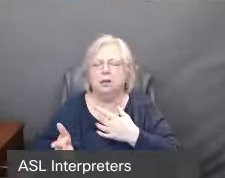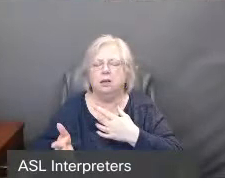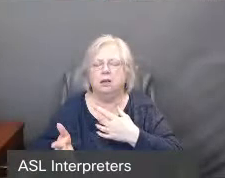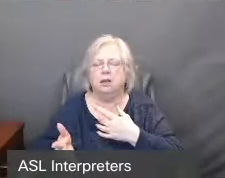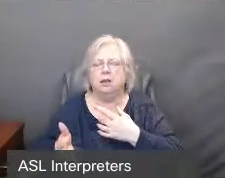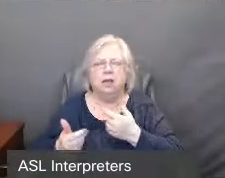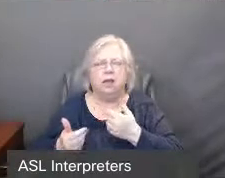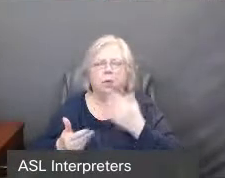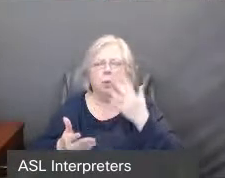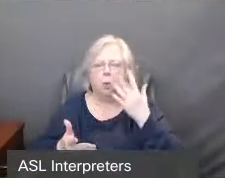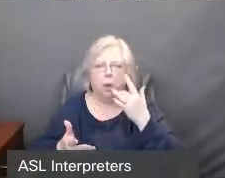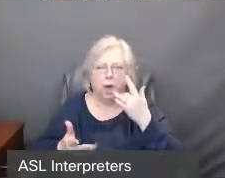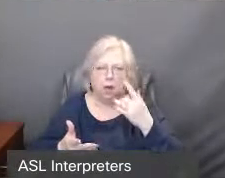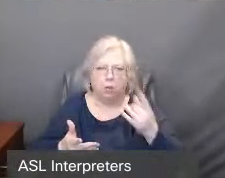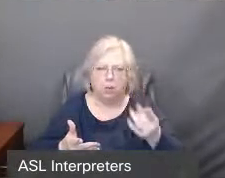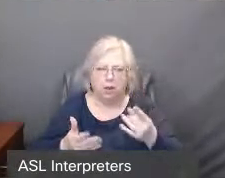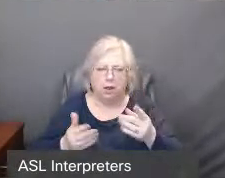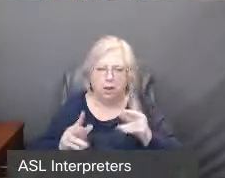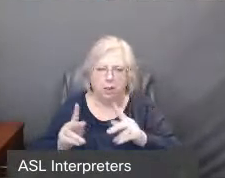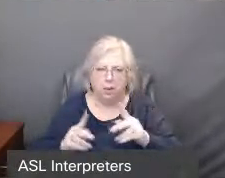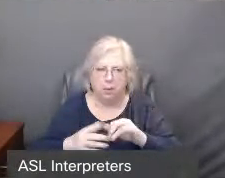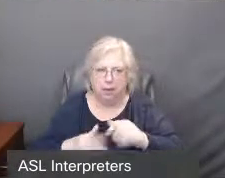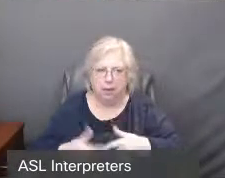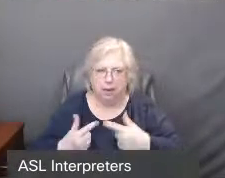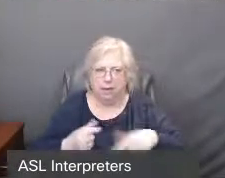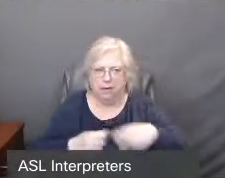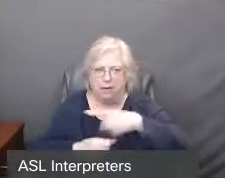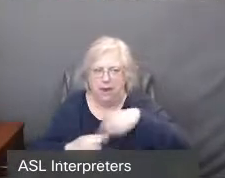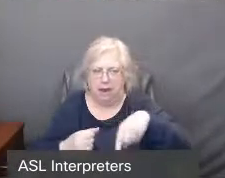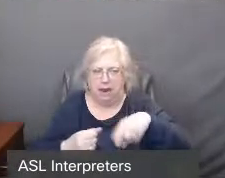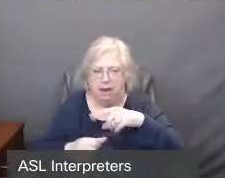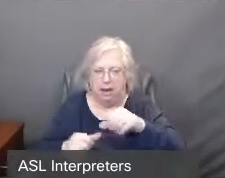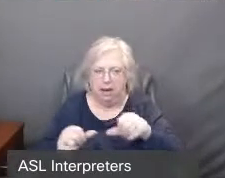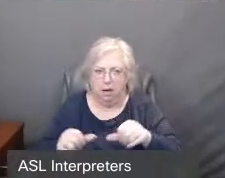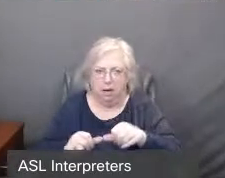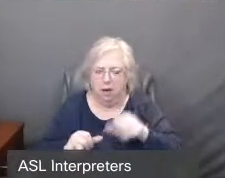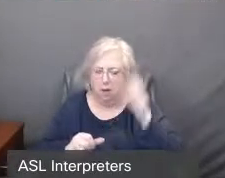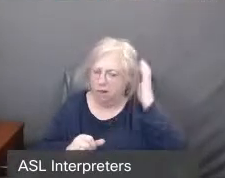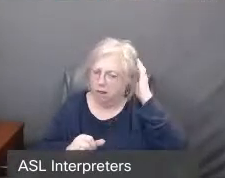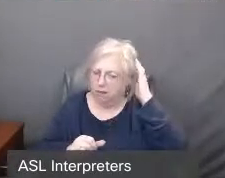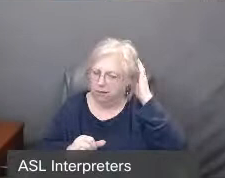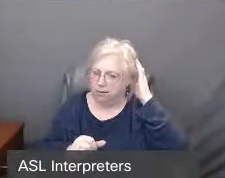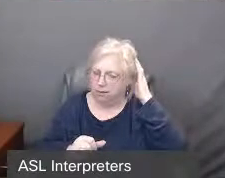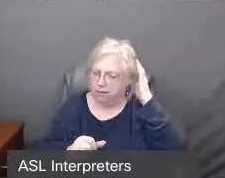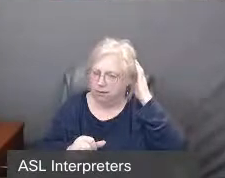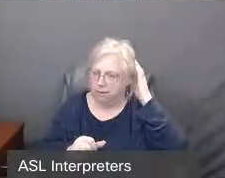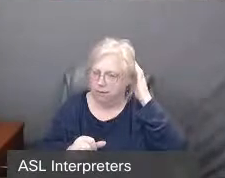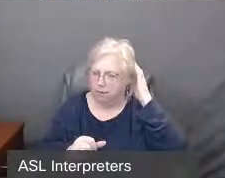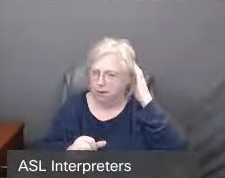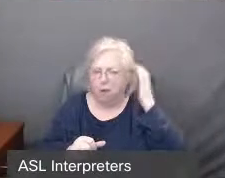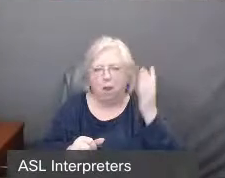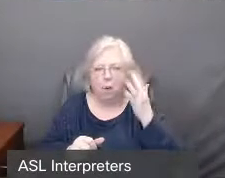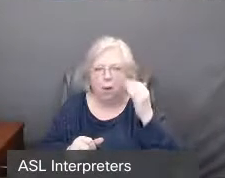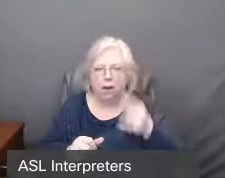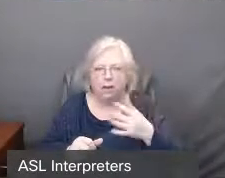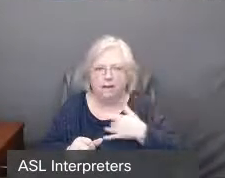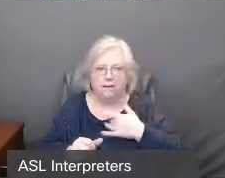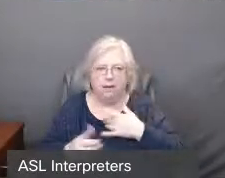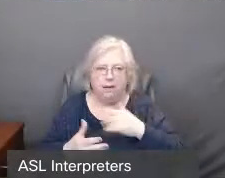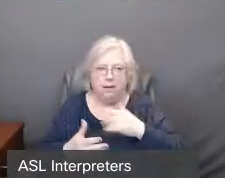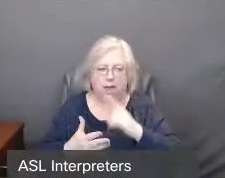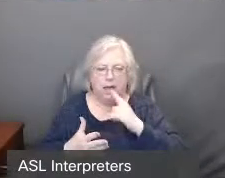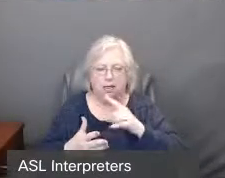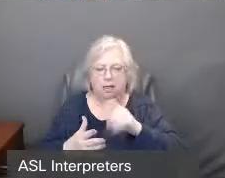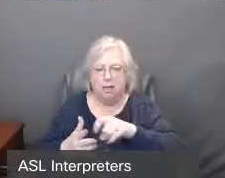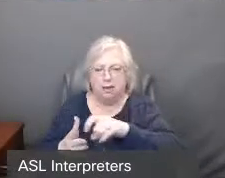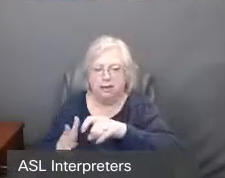have given the resident in the neighborhood to the west has to be R2, because